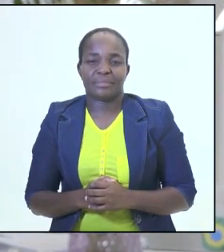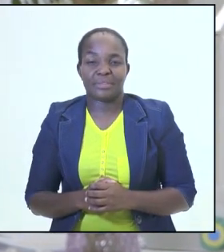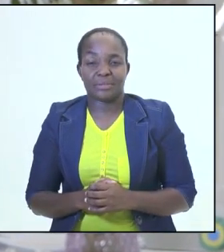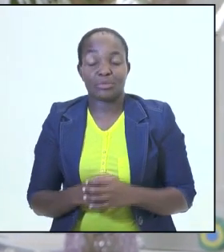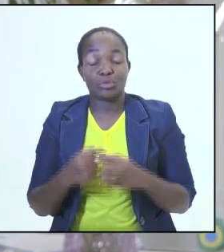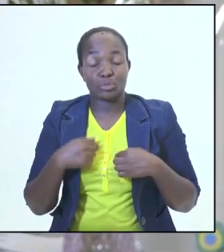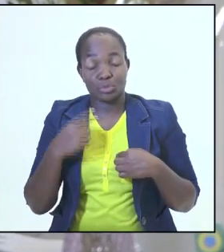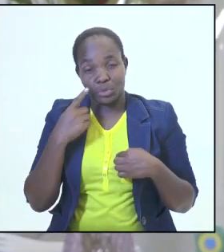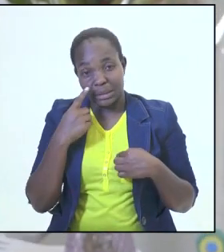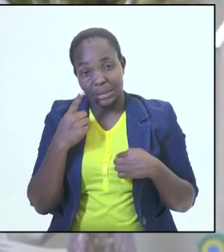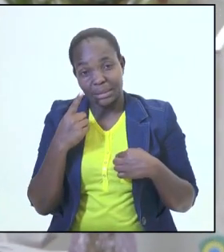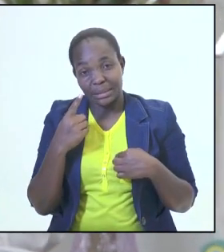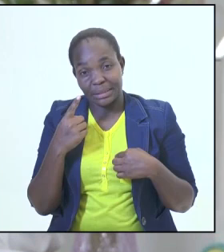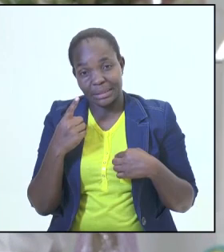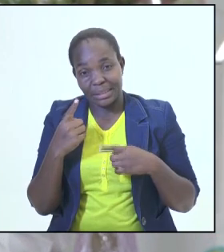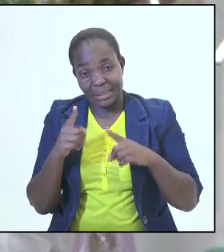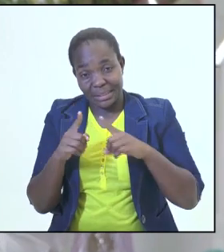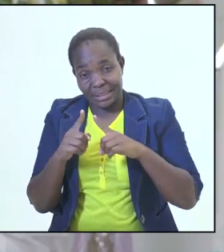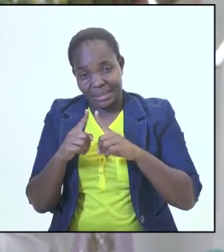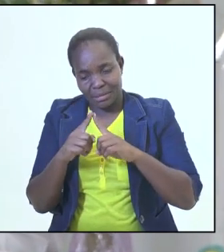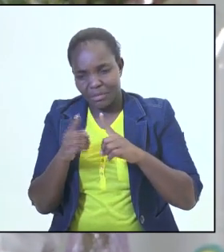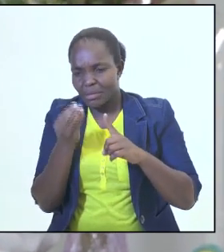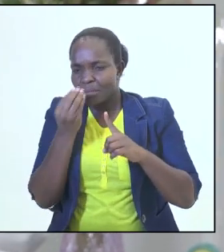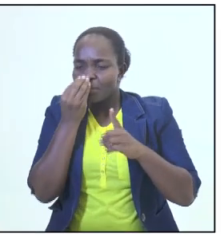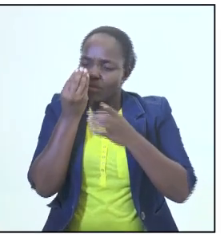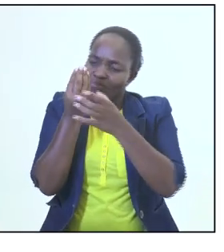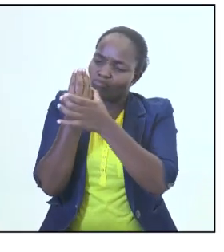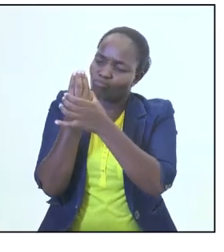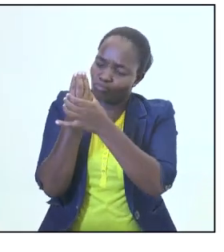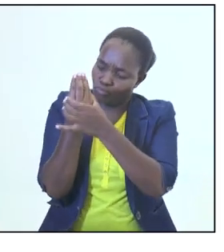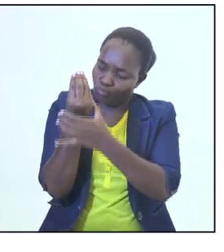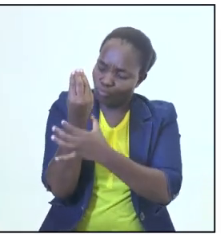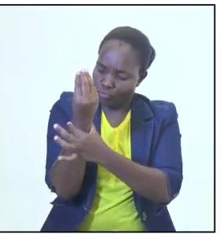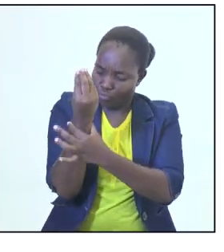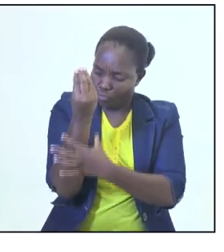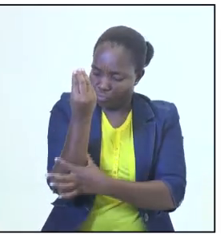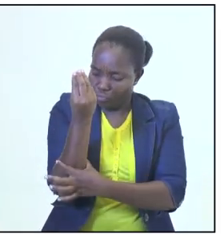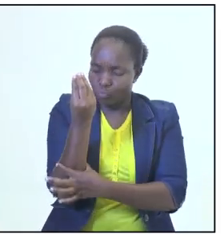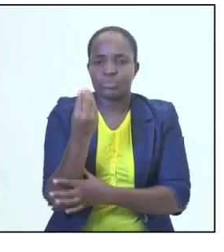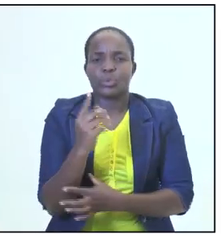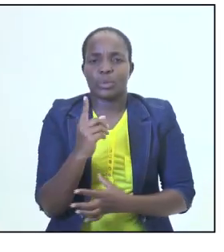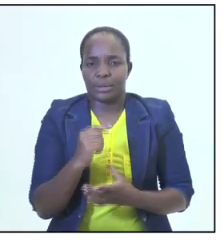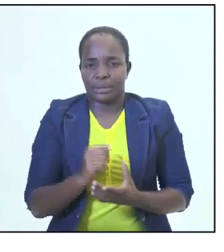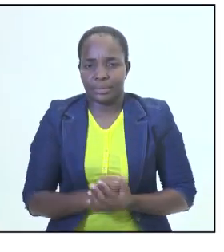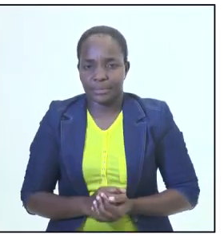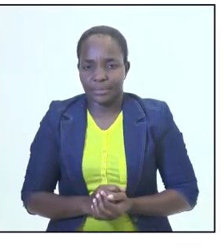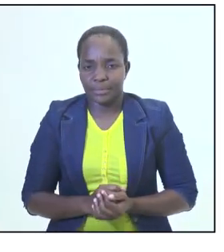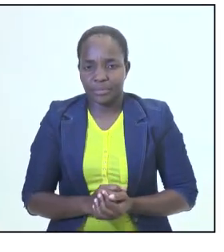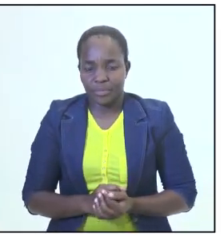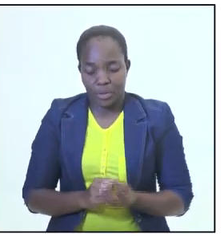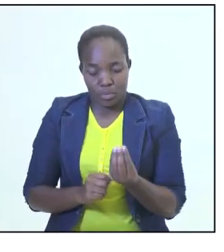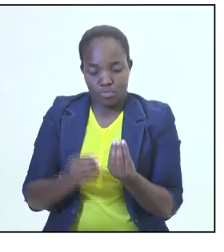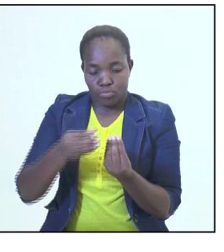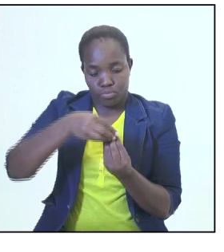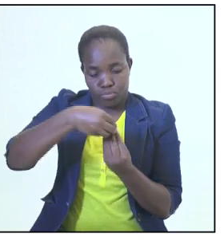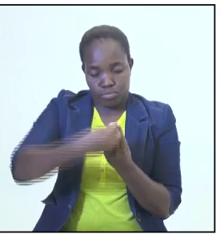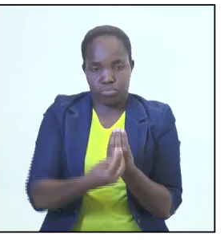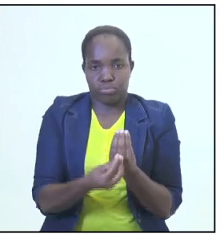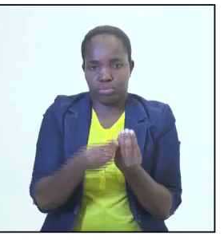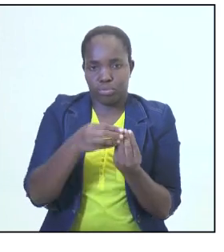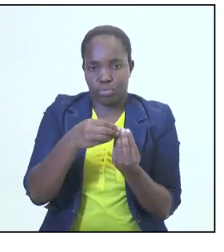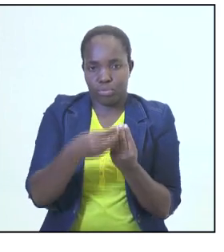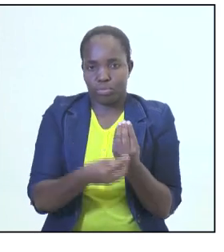the different parts of the flower. We start by removing the sepal first.